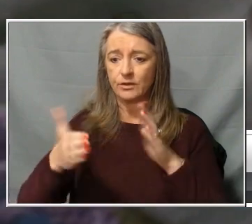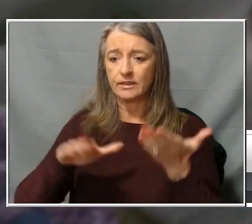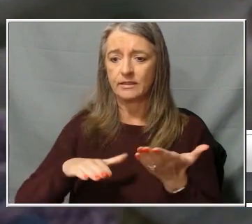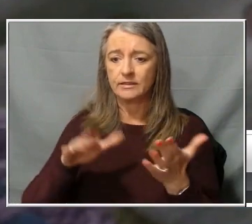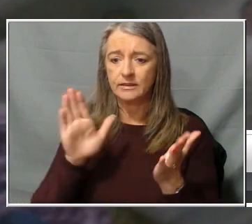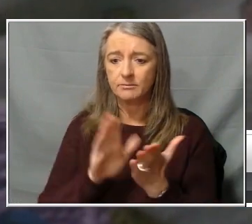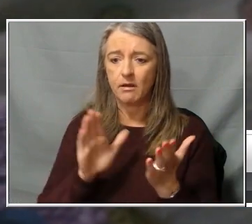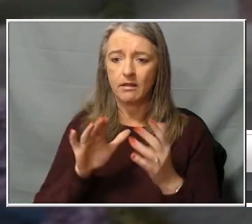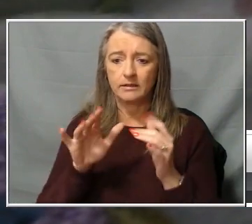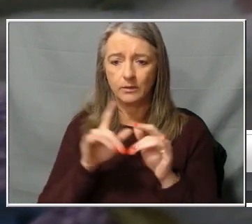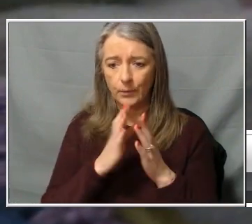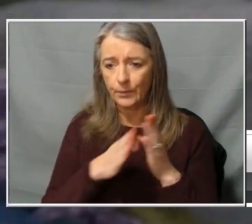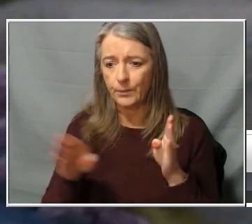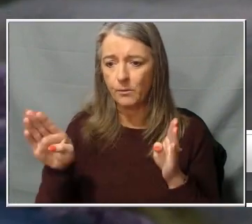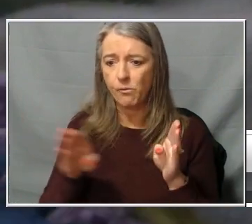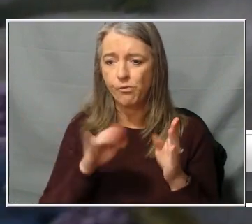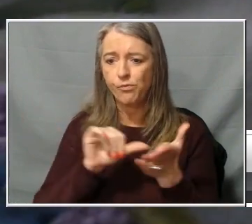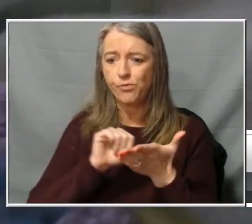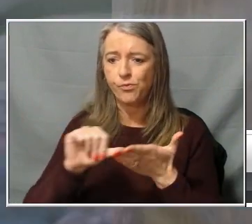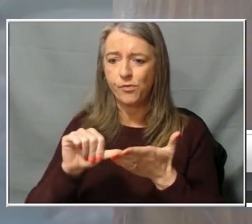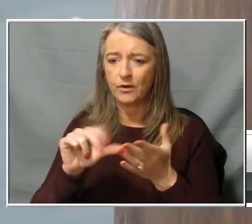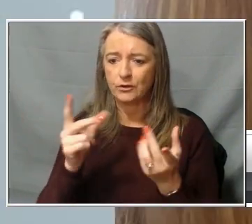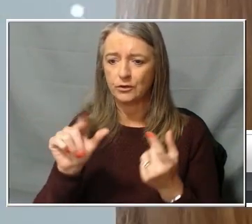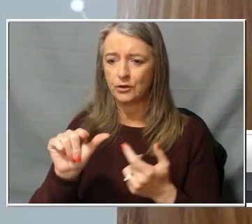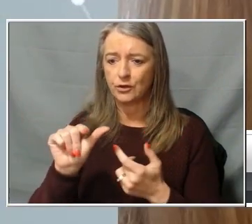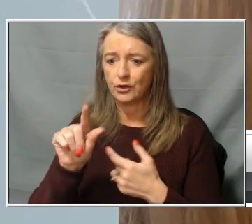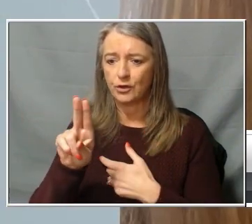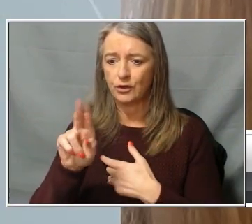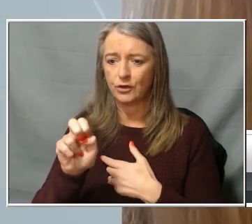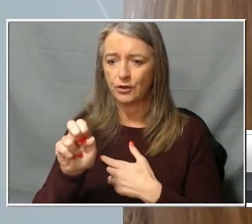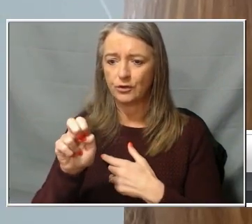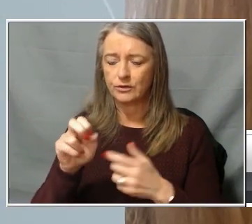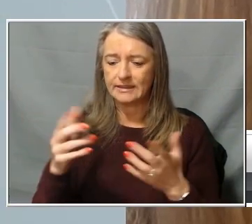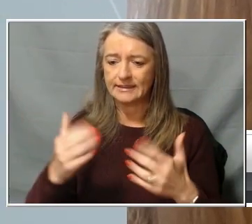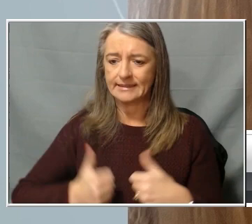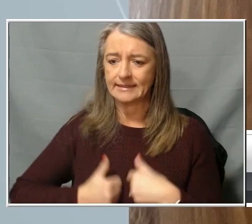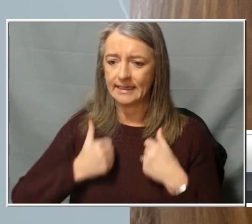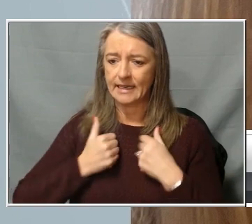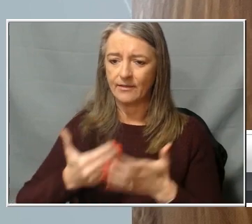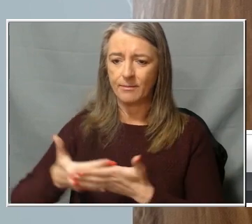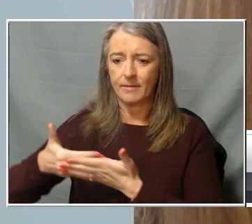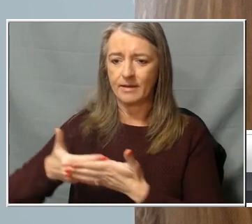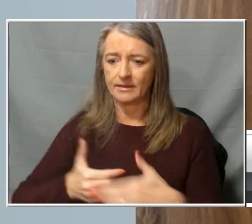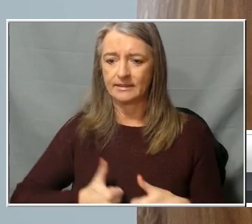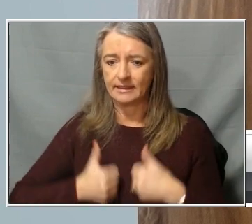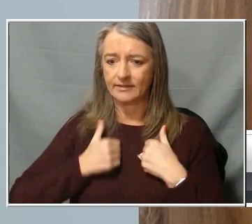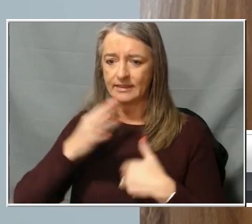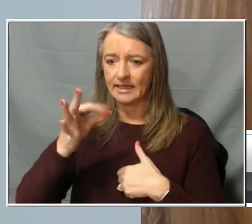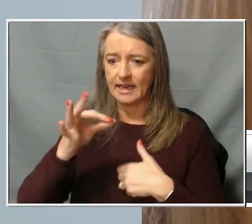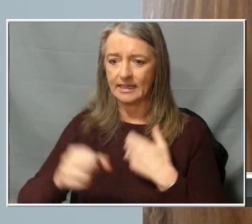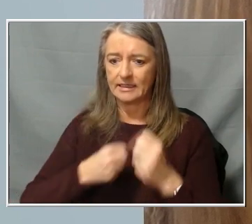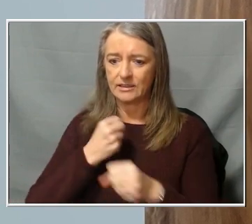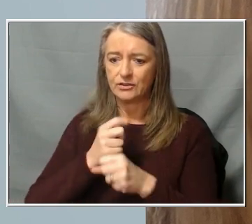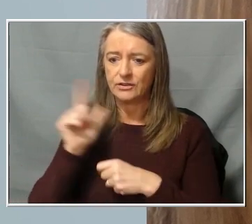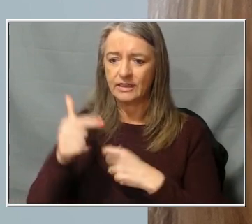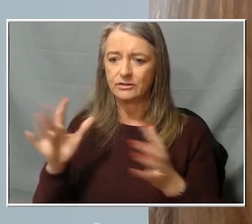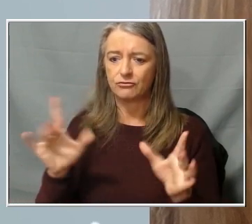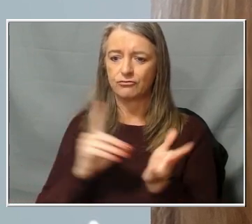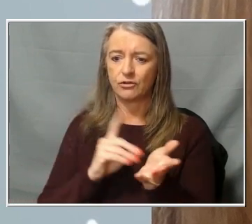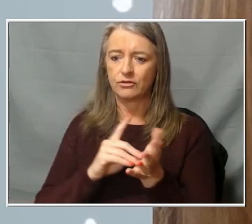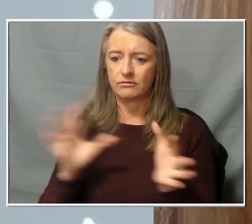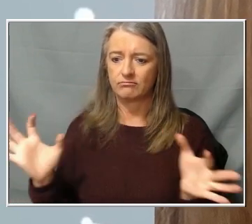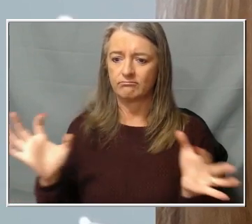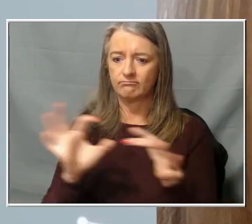smallest of scales. How surgical superglue saved this newborn's life. Now, 9 years later, her doctors reunite with this